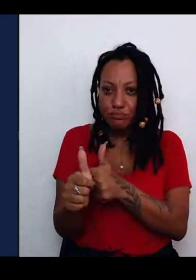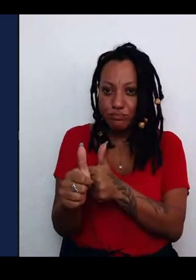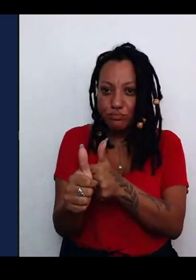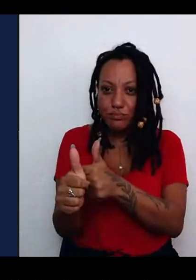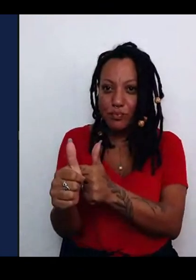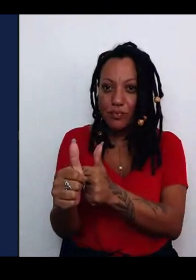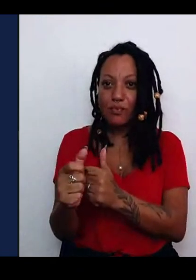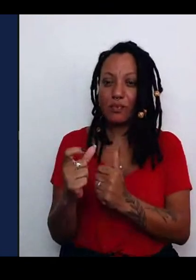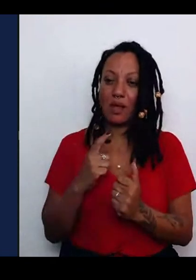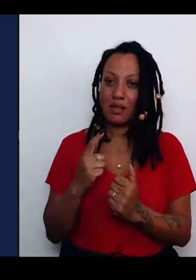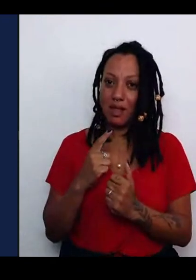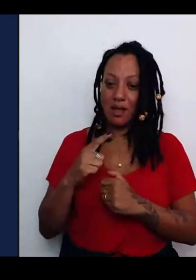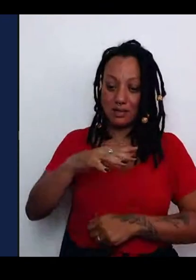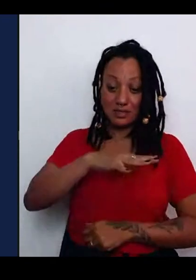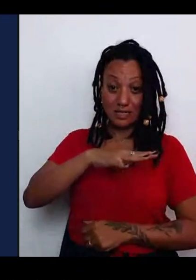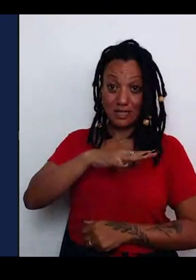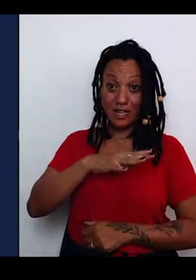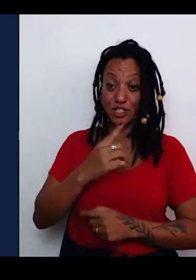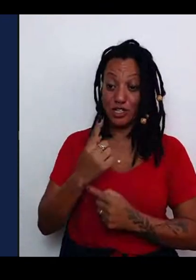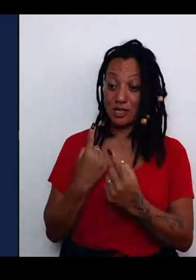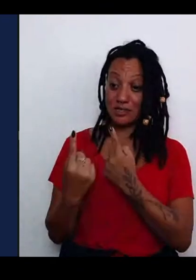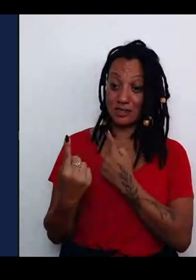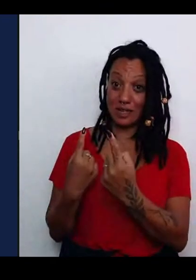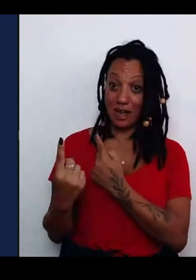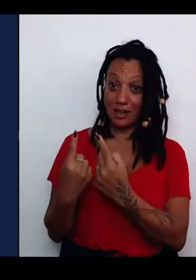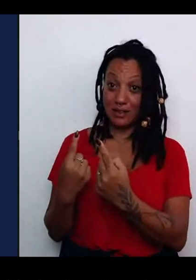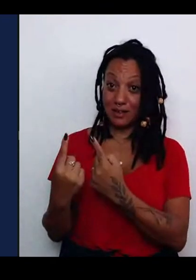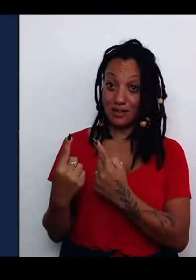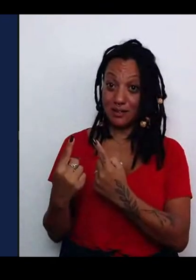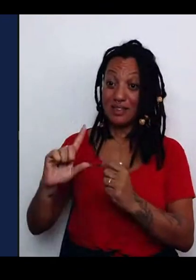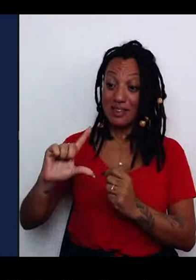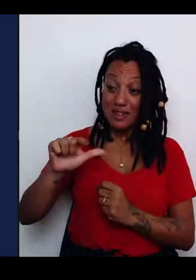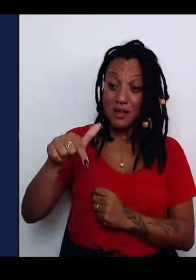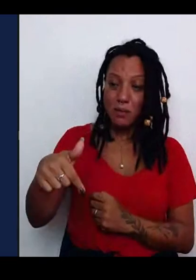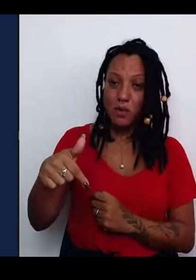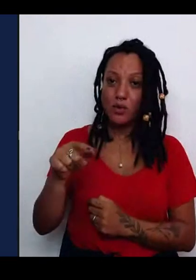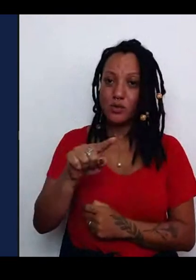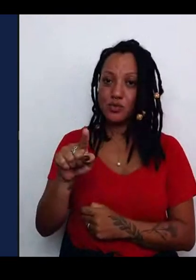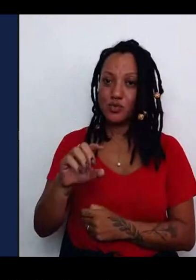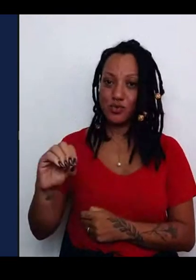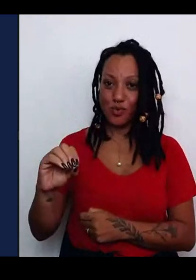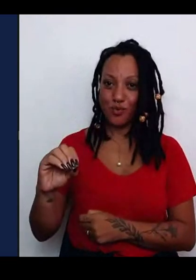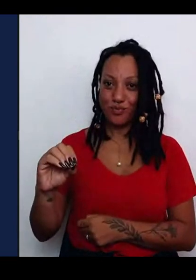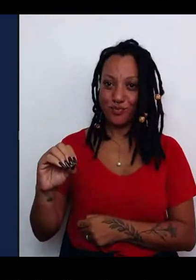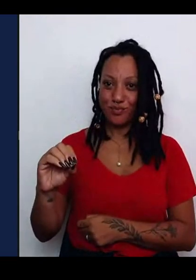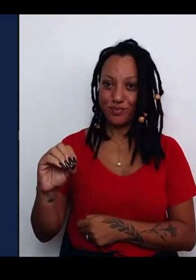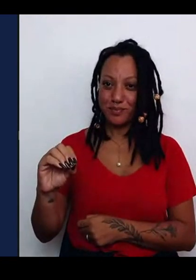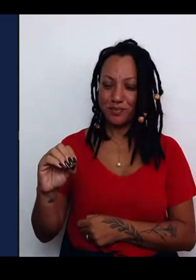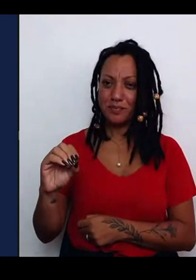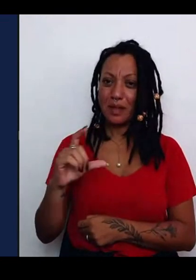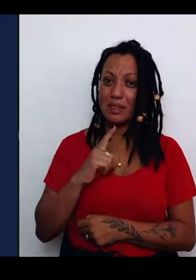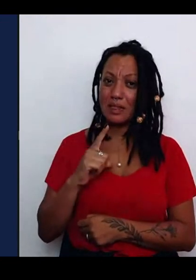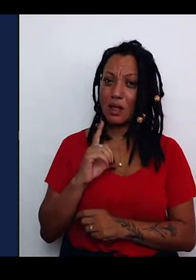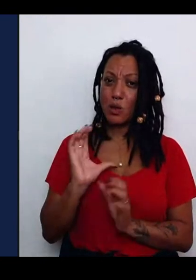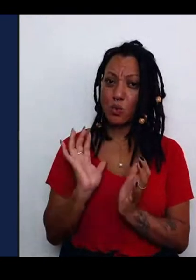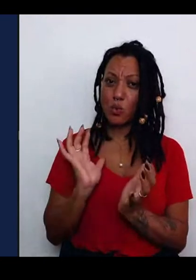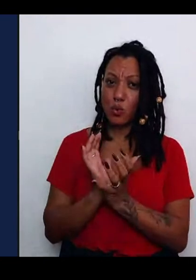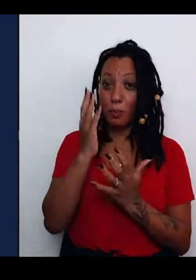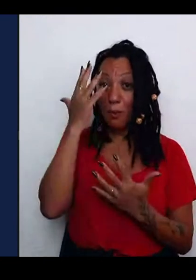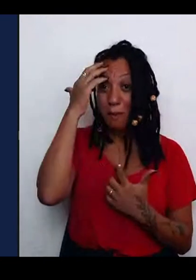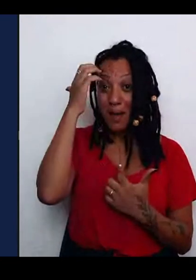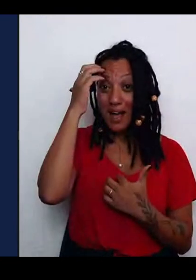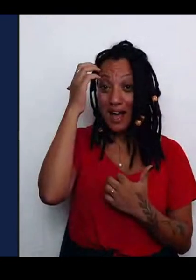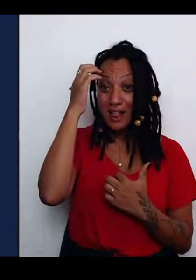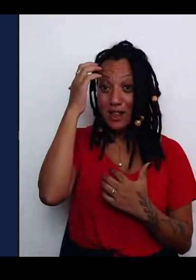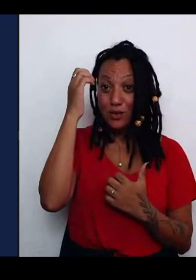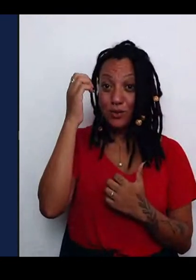telling scene which we see here um in which we see a group of capacity monkeys actually running and jumping across the